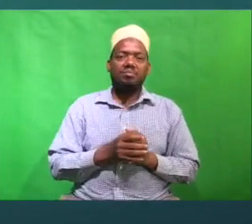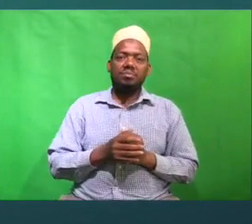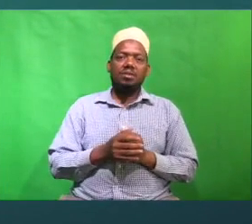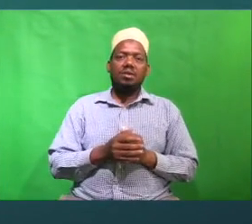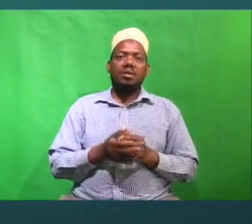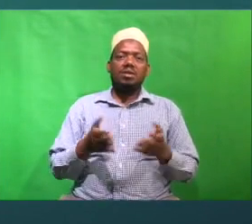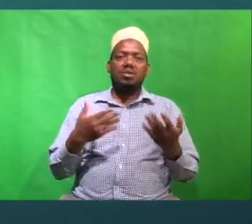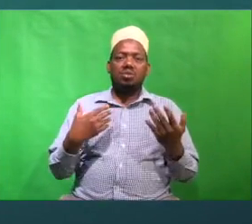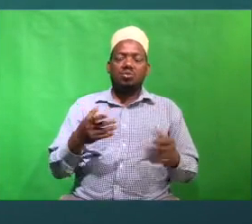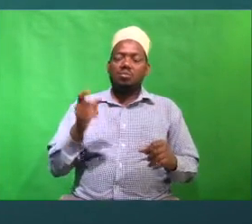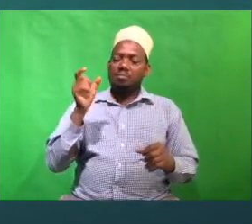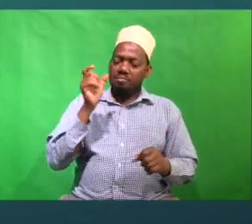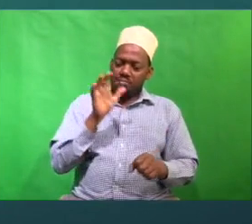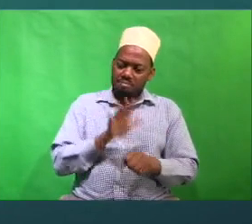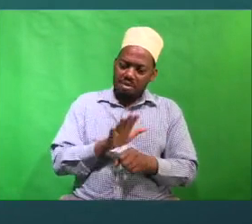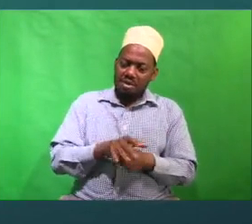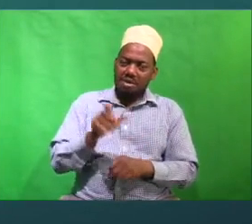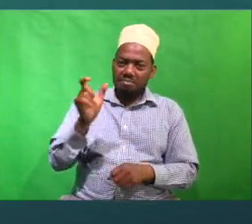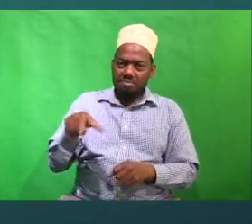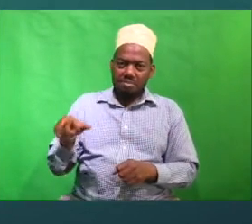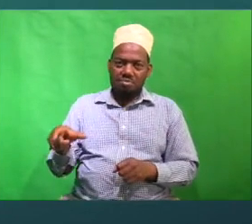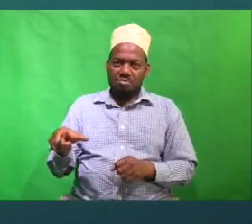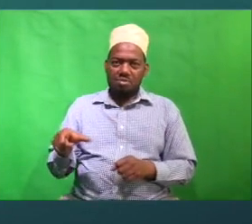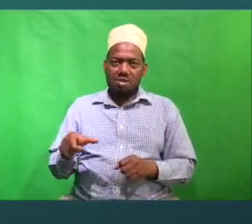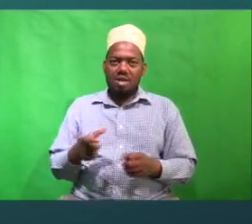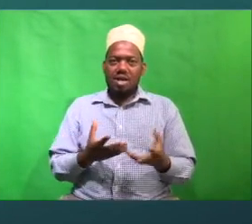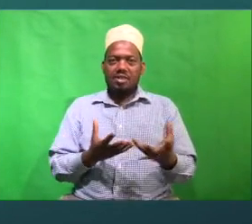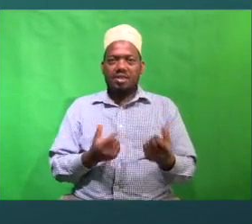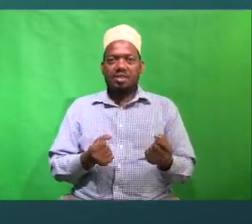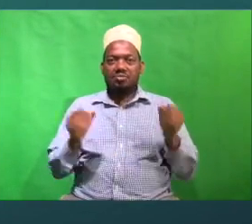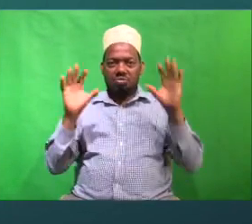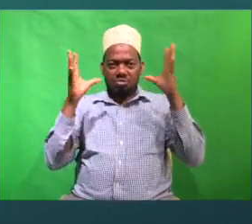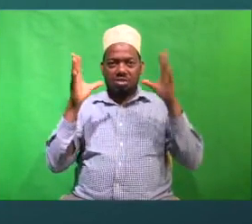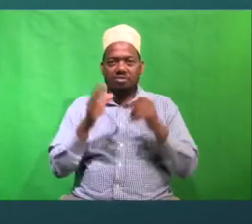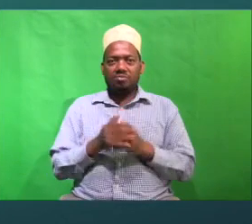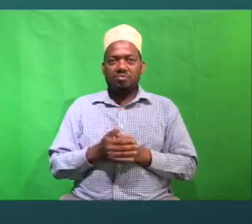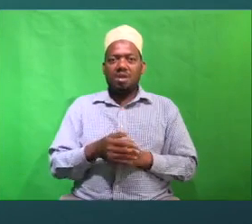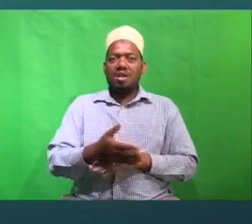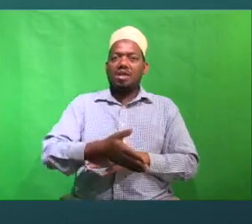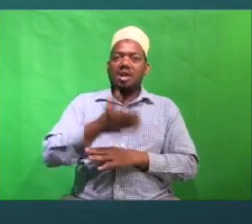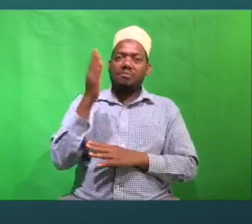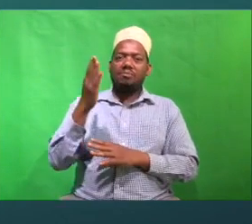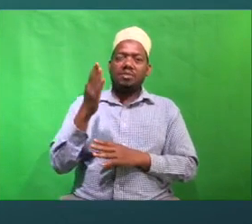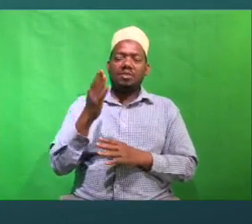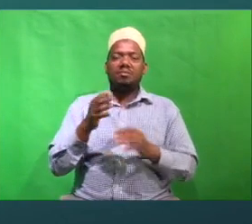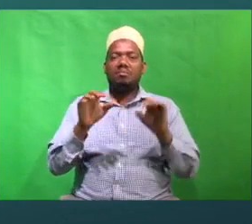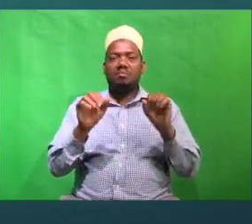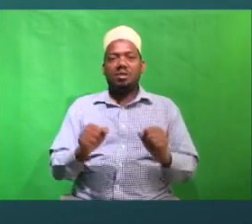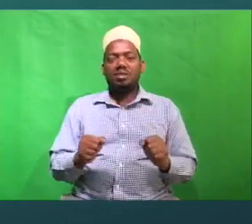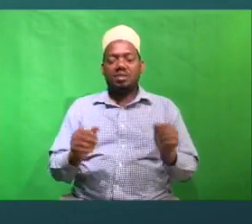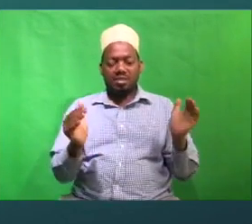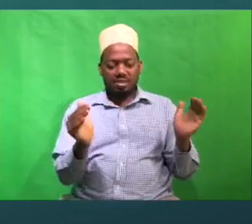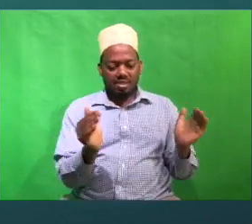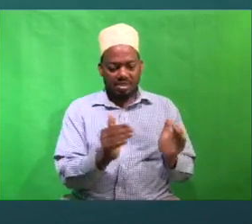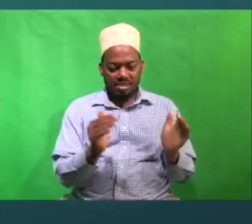area. So there is many people can be migrating on that area. The government force people to settle on the